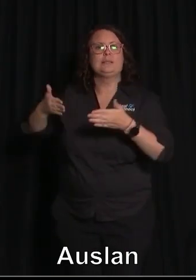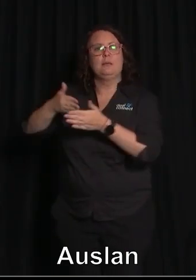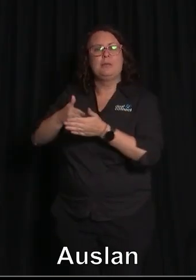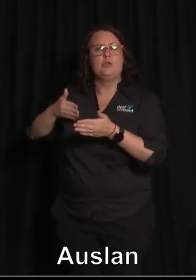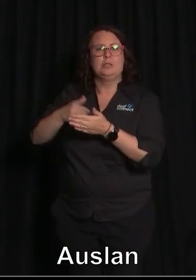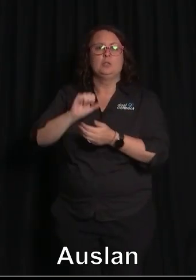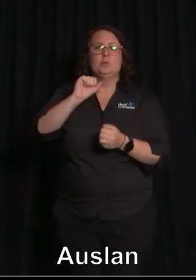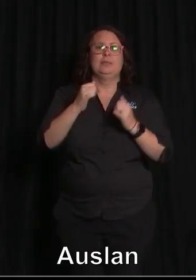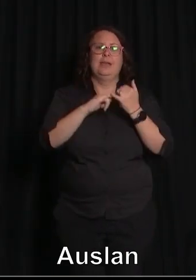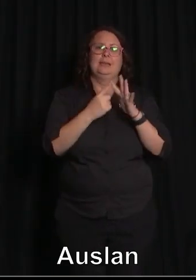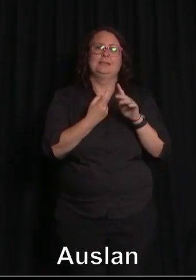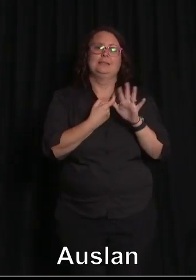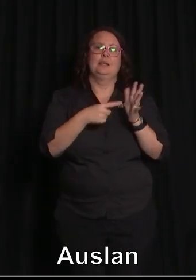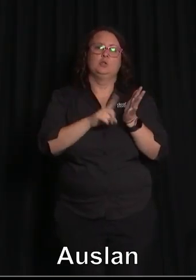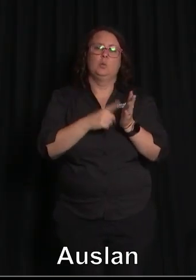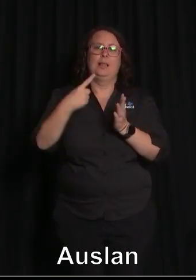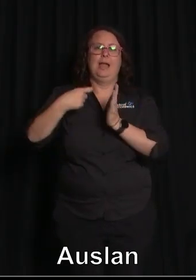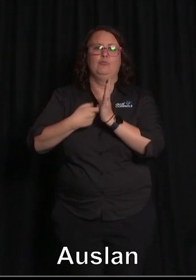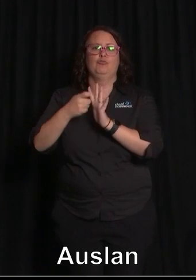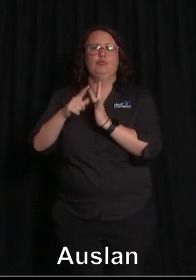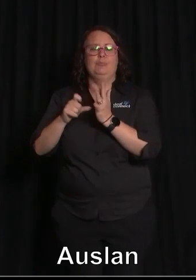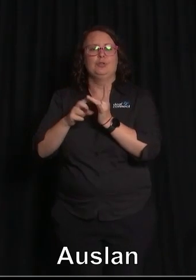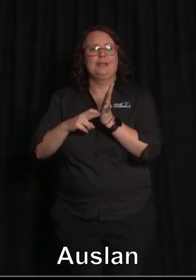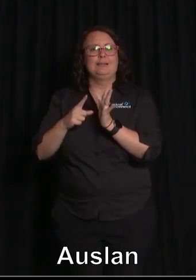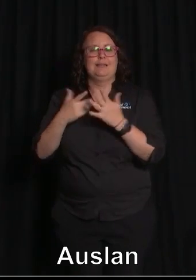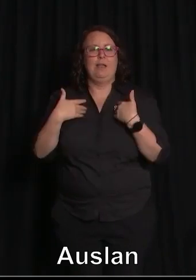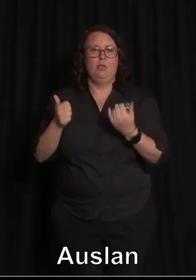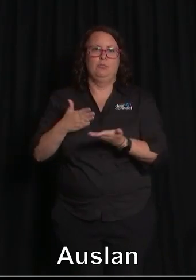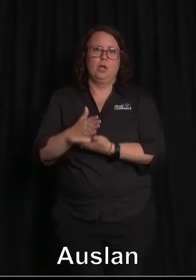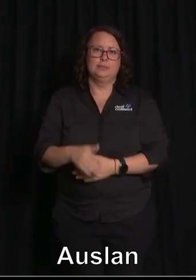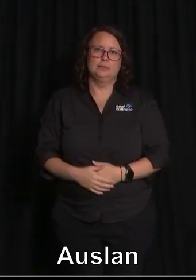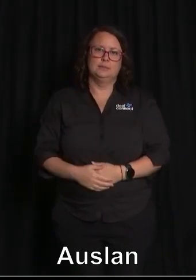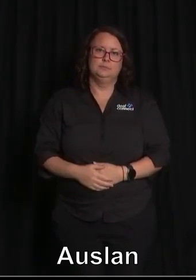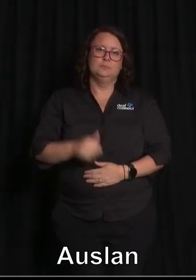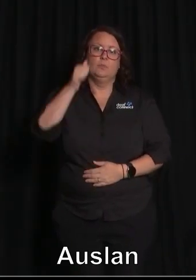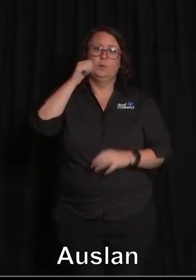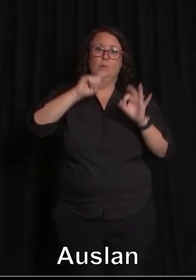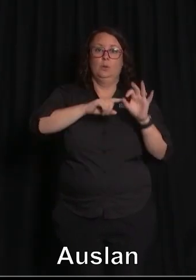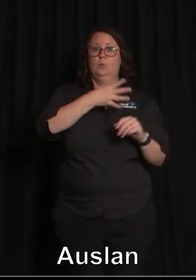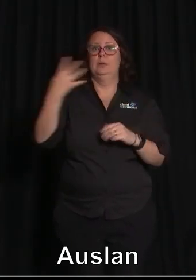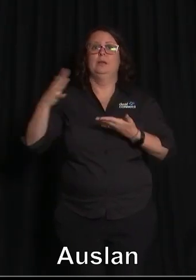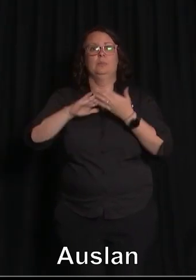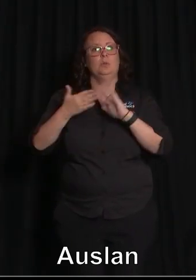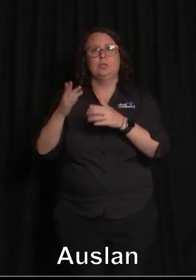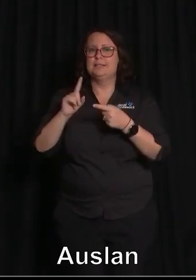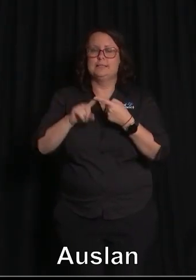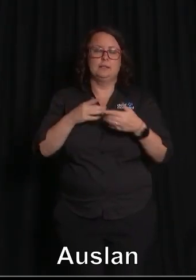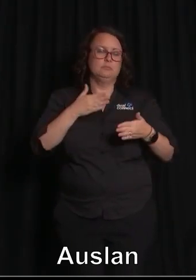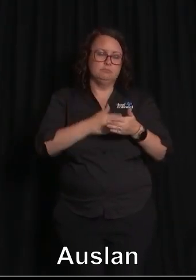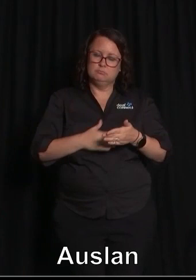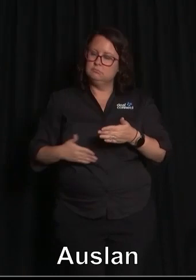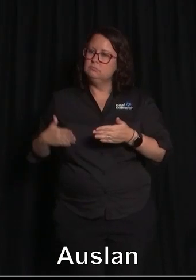and reproductive health rights. And we know that LGBTIQ plus individuals continue to confront a